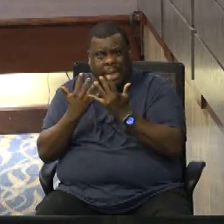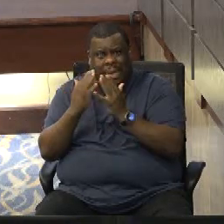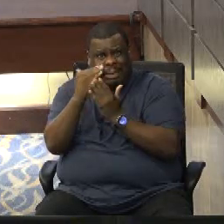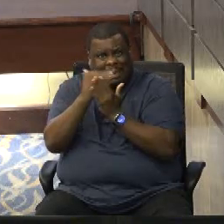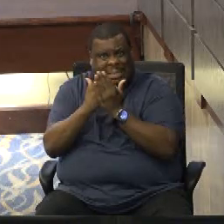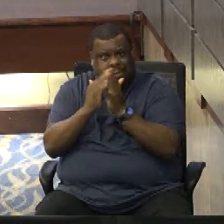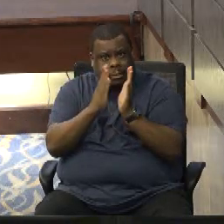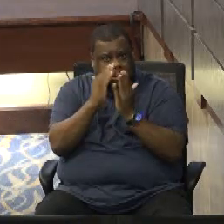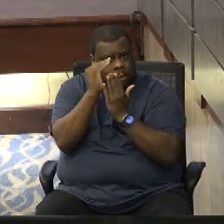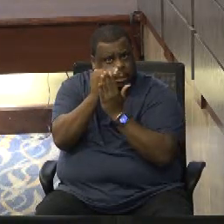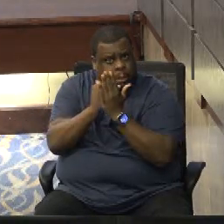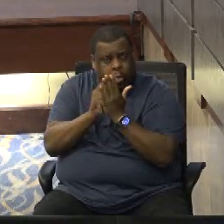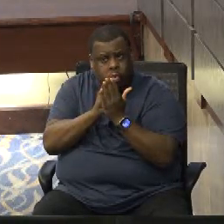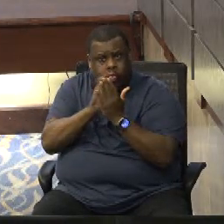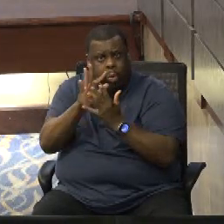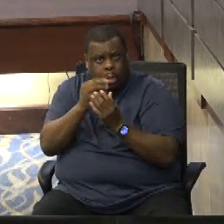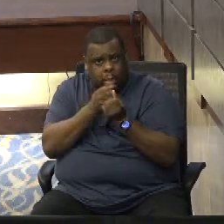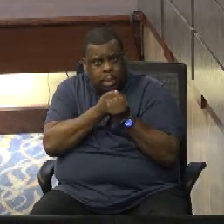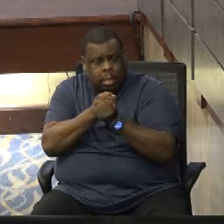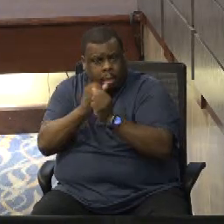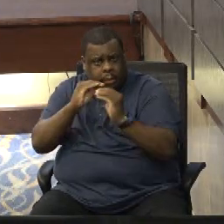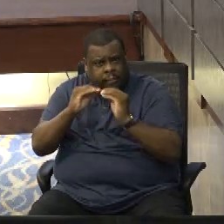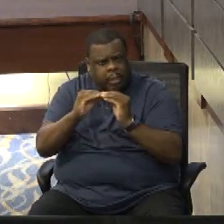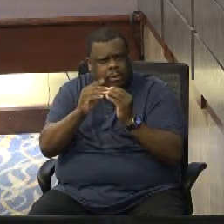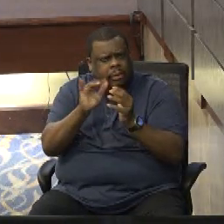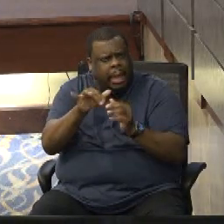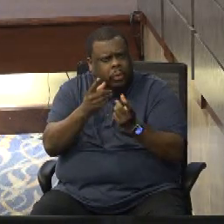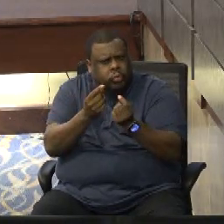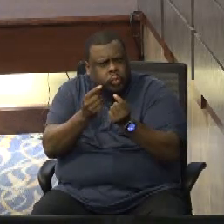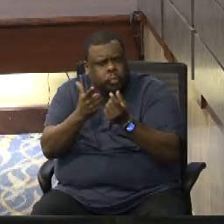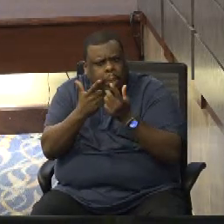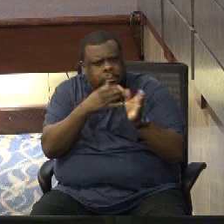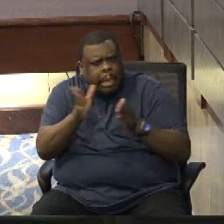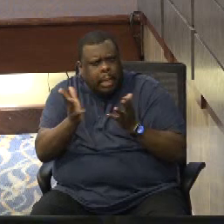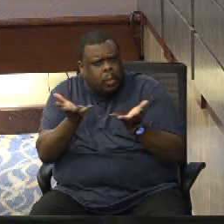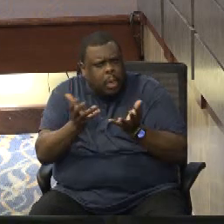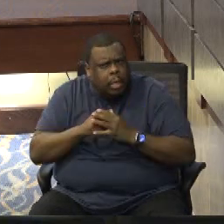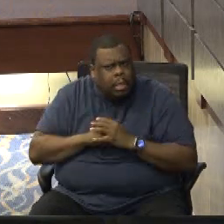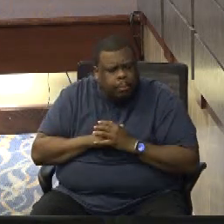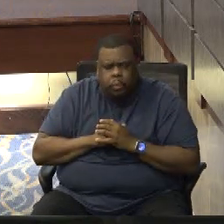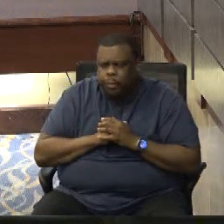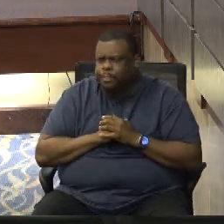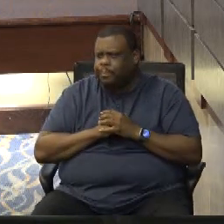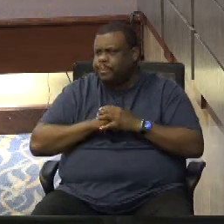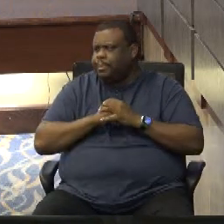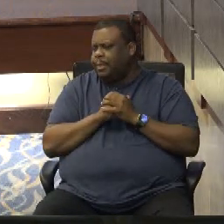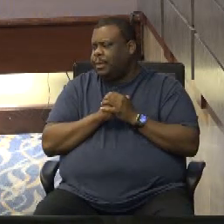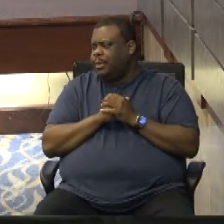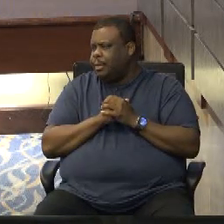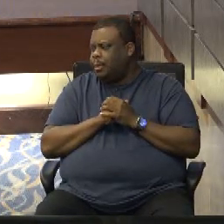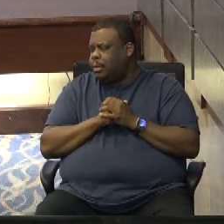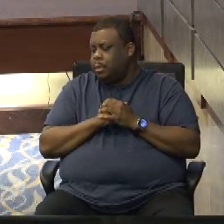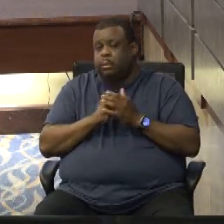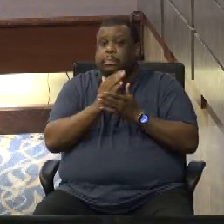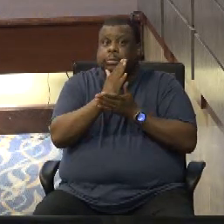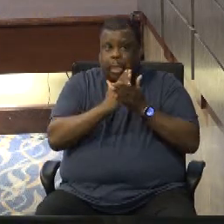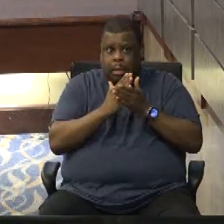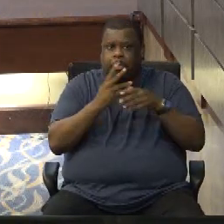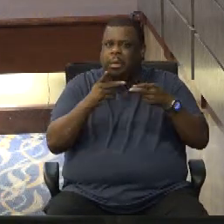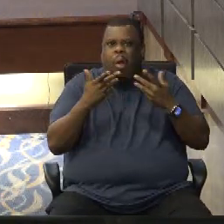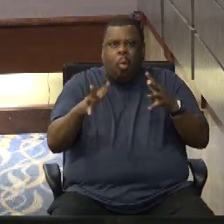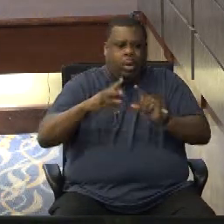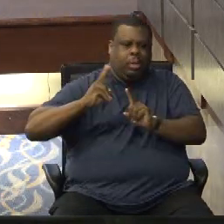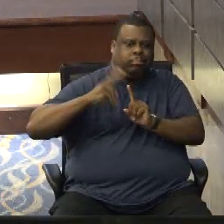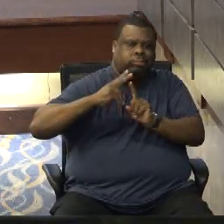those grants, or how is that working, Galen? Yes, we do have people that are applying for those grants.